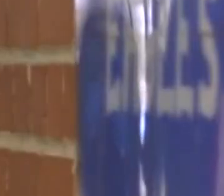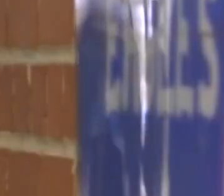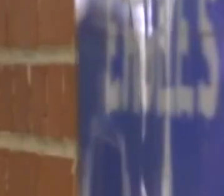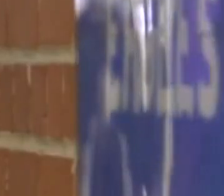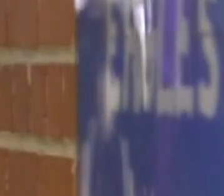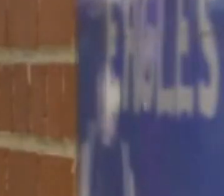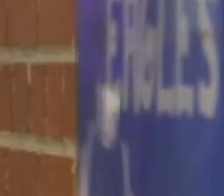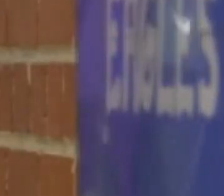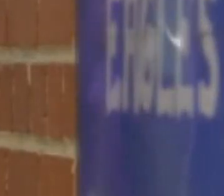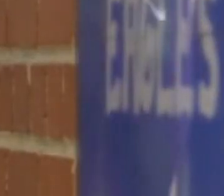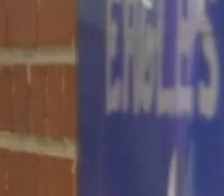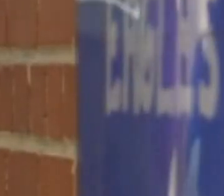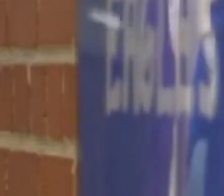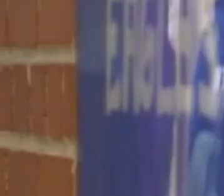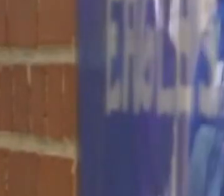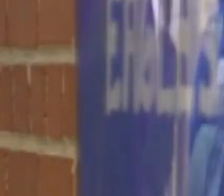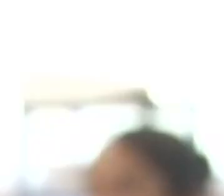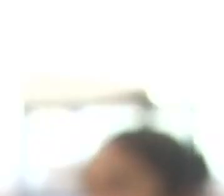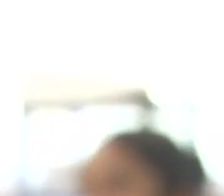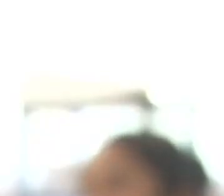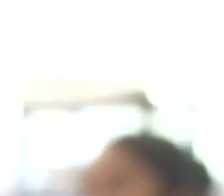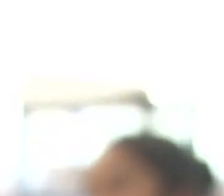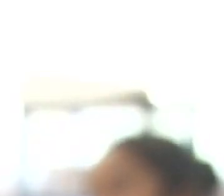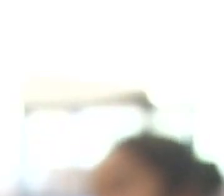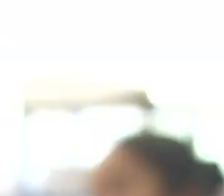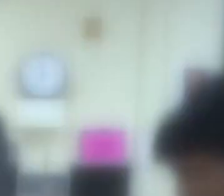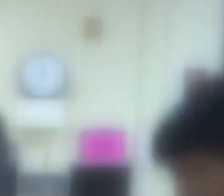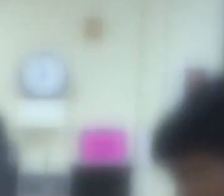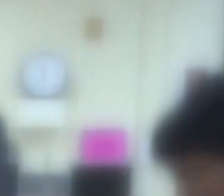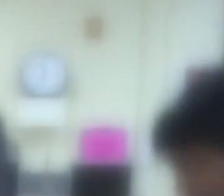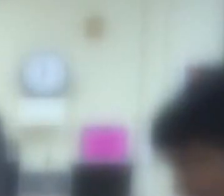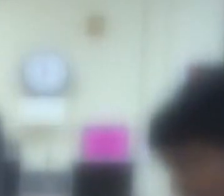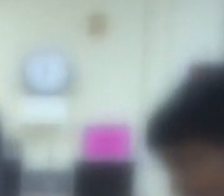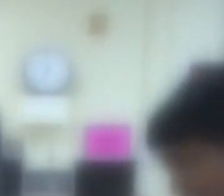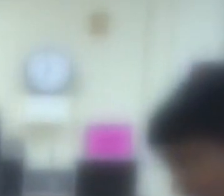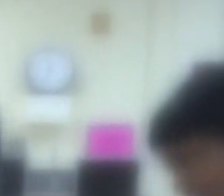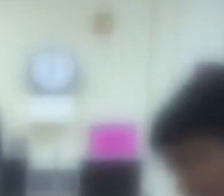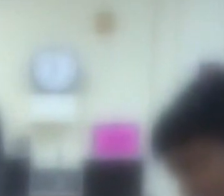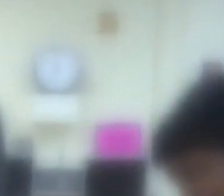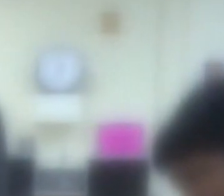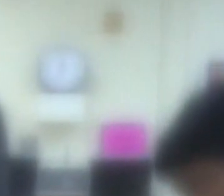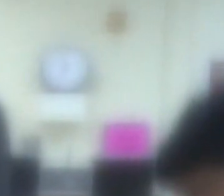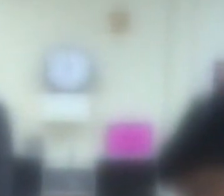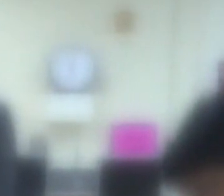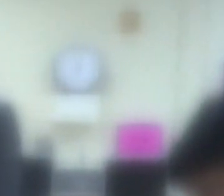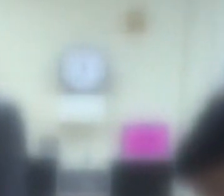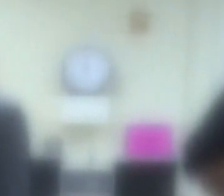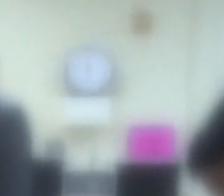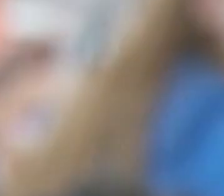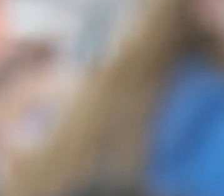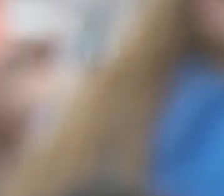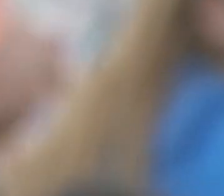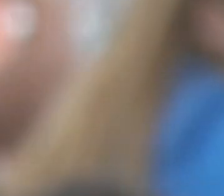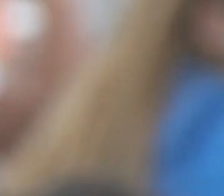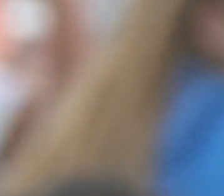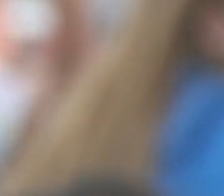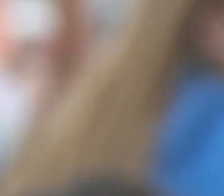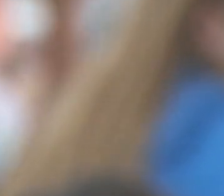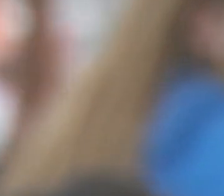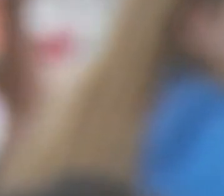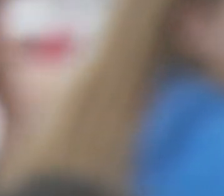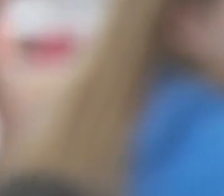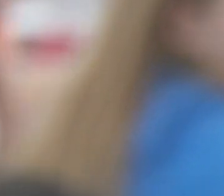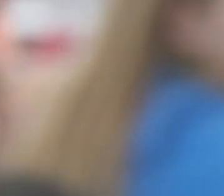pour millions towards sustaining operations with school resource officers, accommodating student growth, and